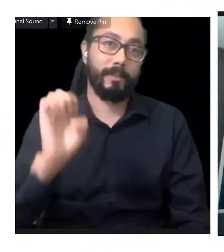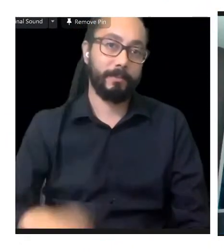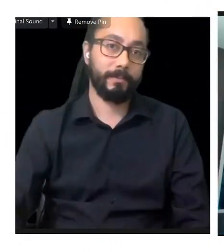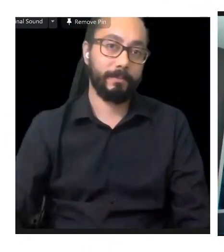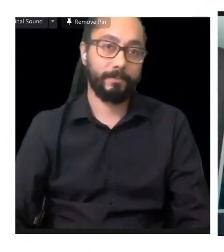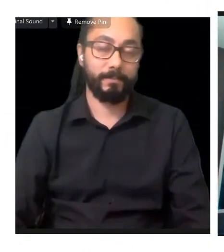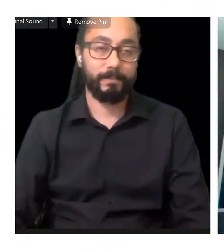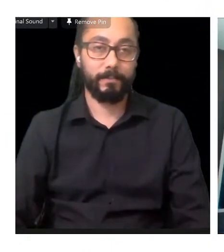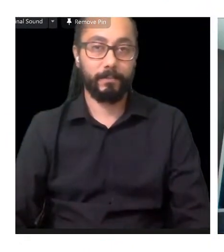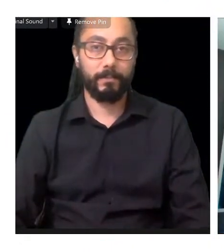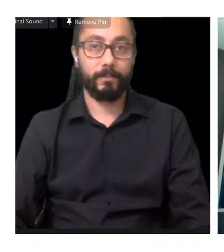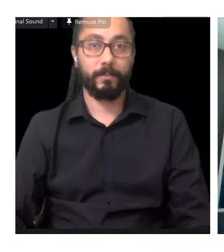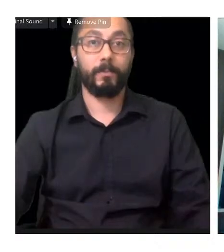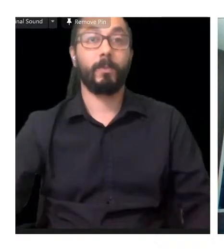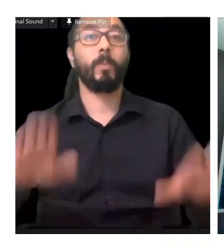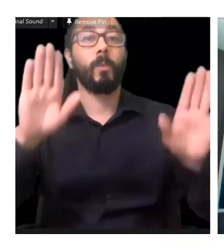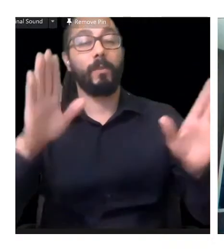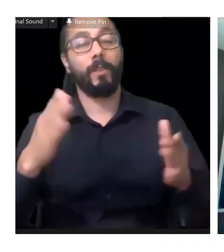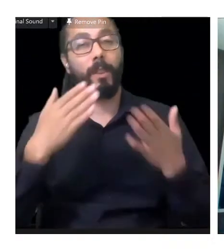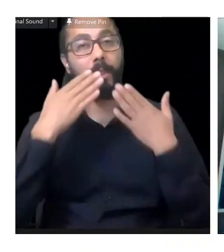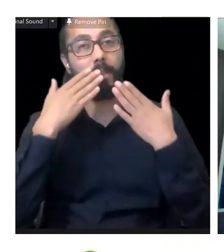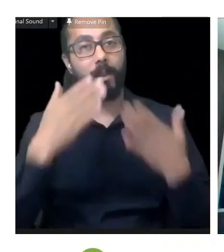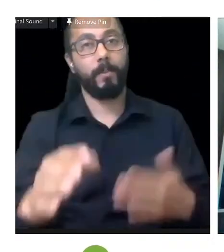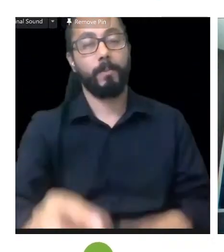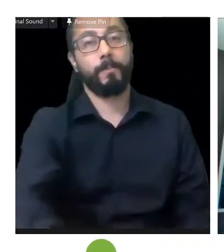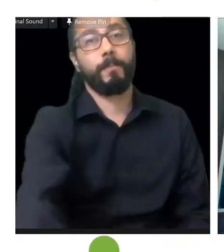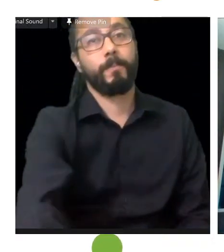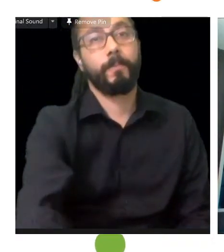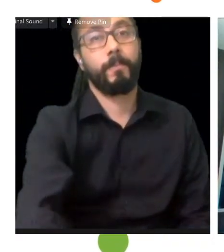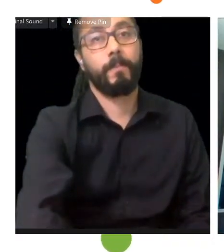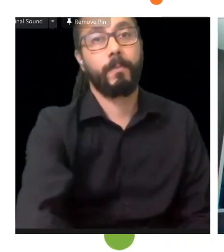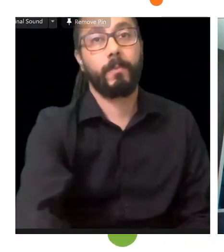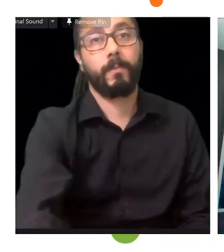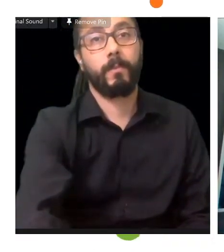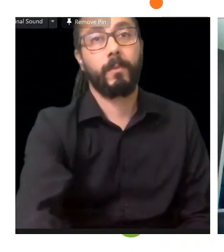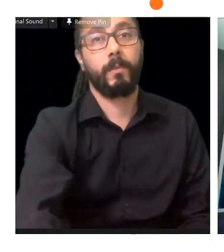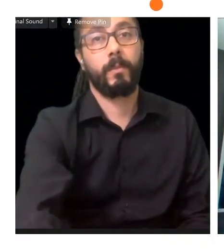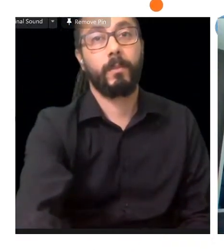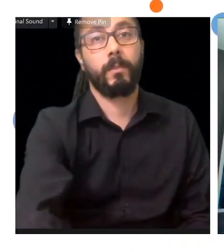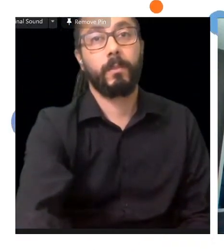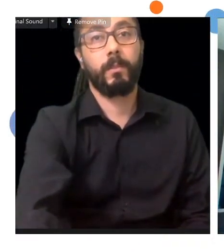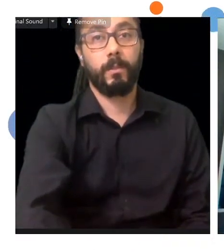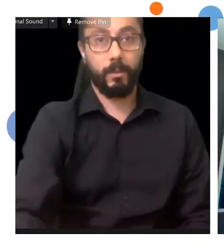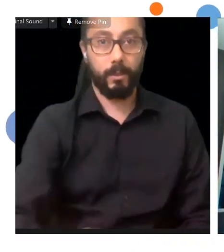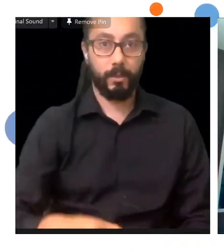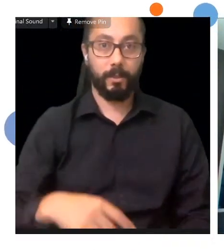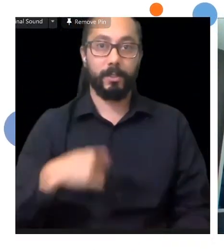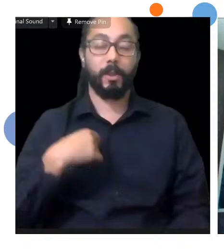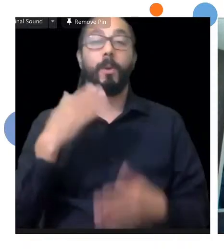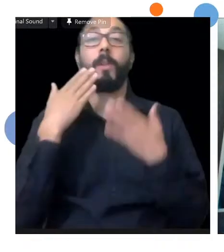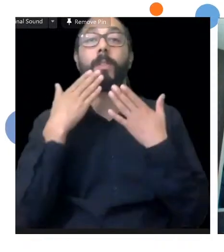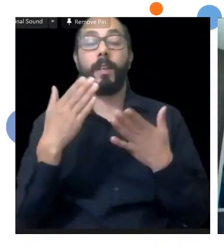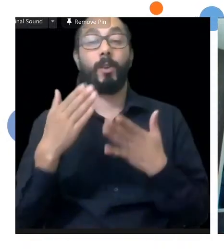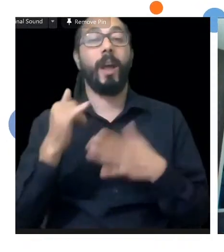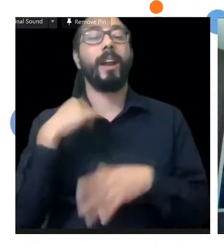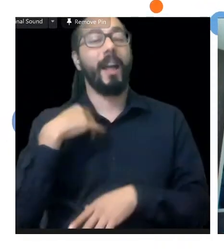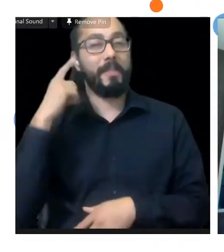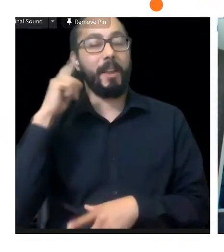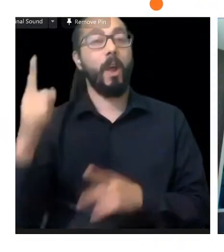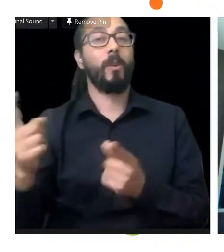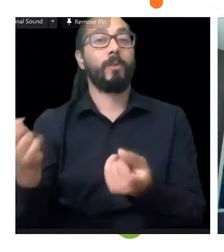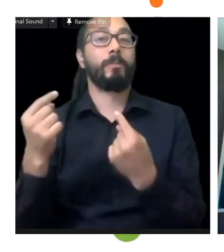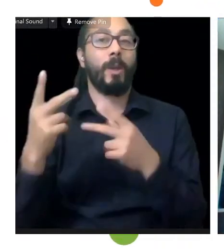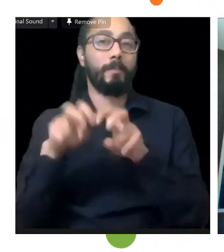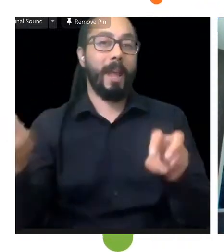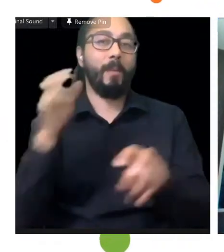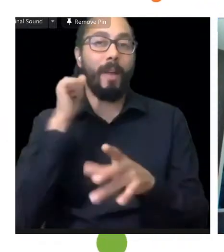Wonderful. Thank you so much, Nick. Those are really interesting findings, and I'm sure our response panel is going to have a lot to say about it. So Camilla, I would love to have you now